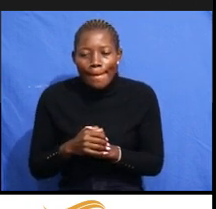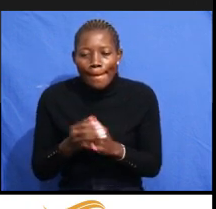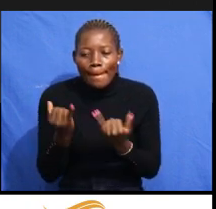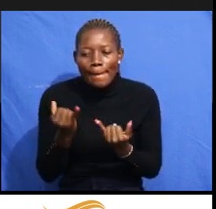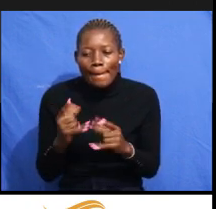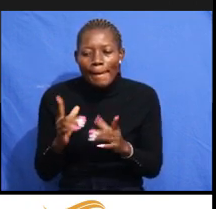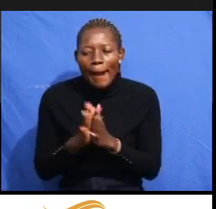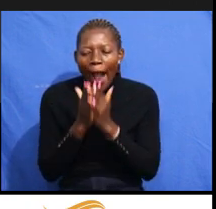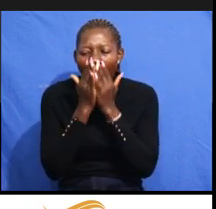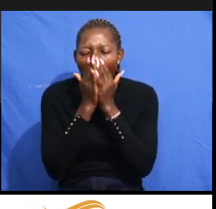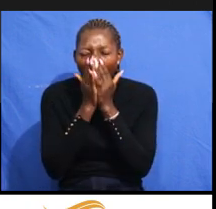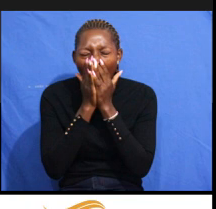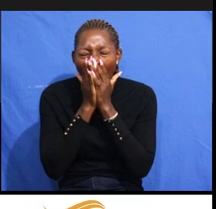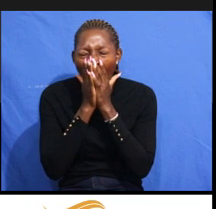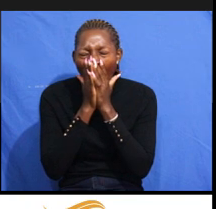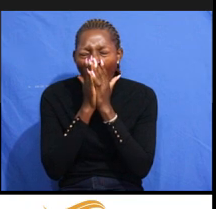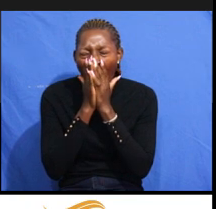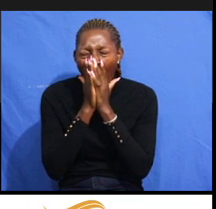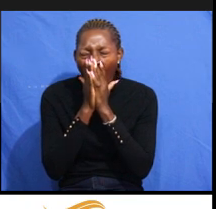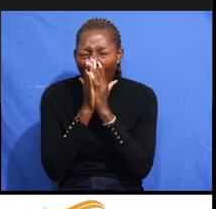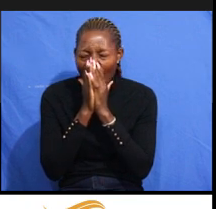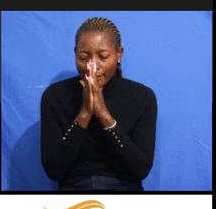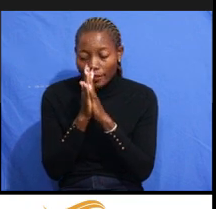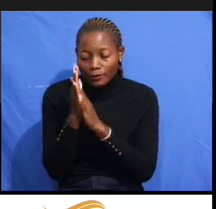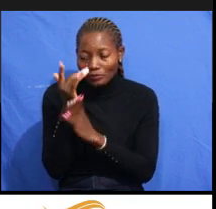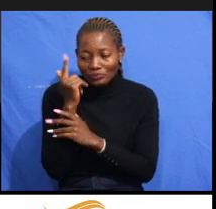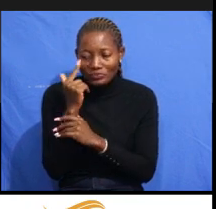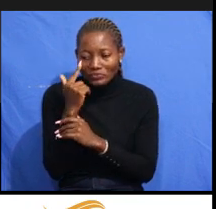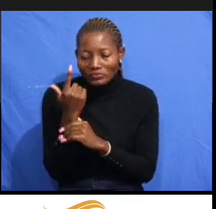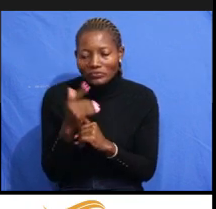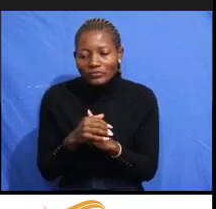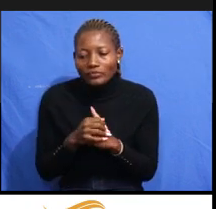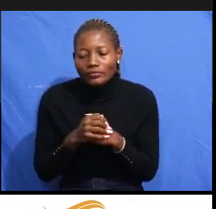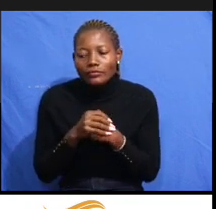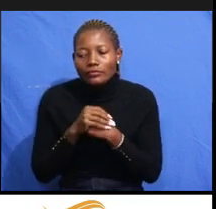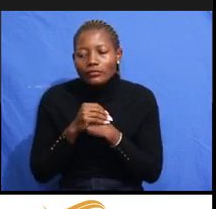Now let me see. Oh, the chat box. I was not even looking at it.